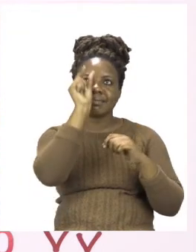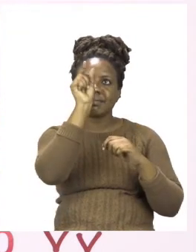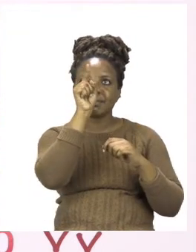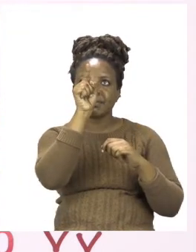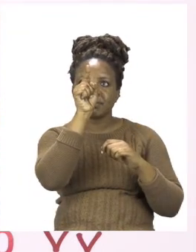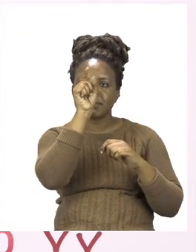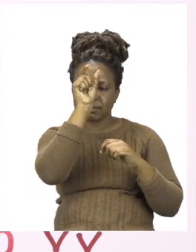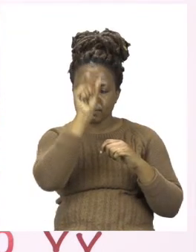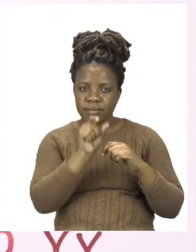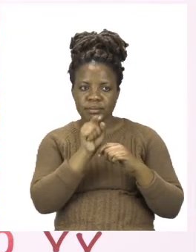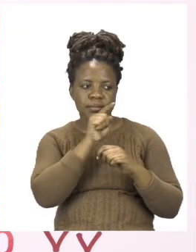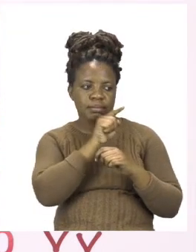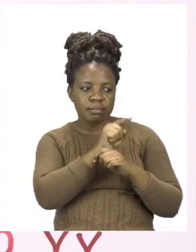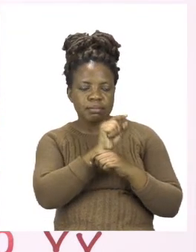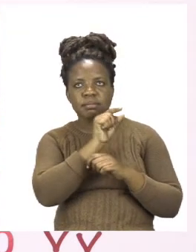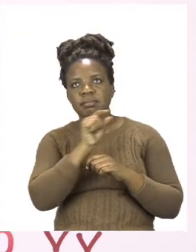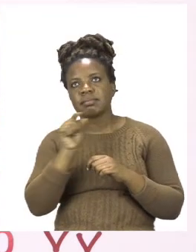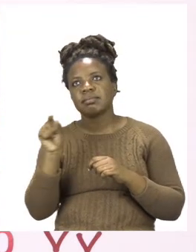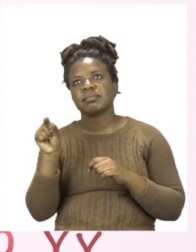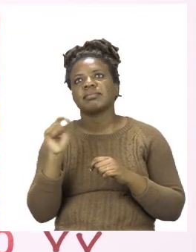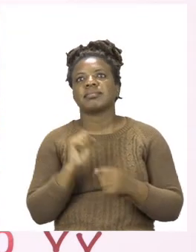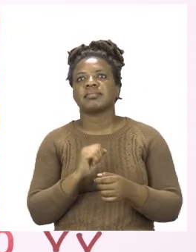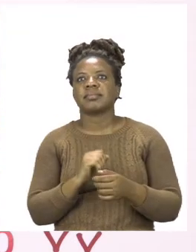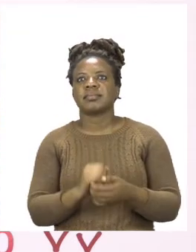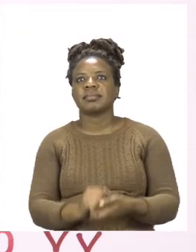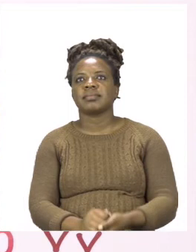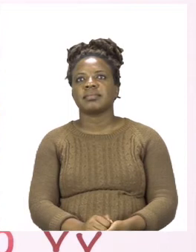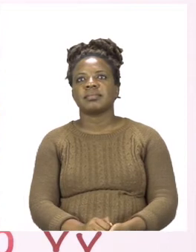net, and then we had pencil.